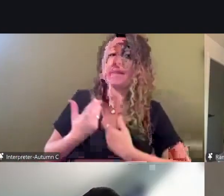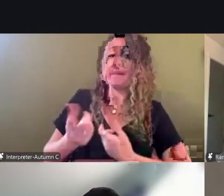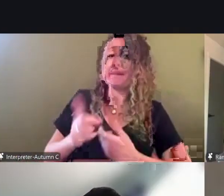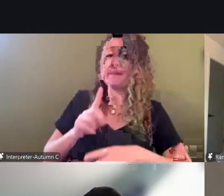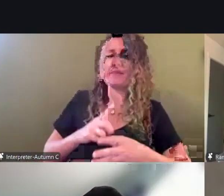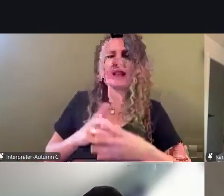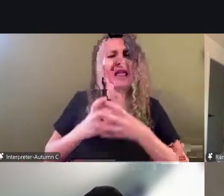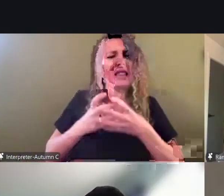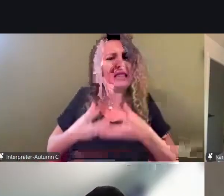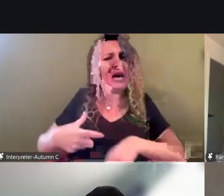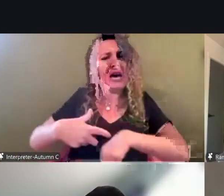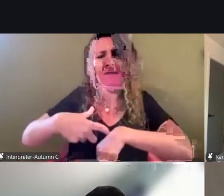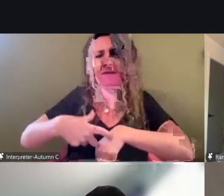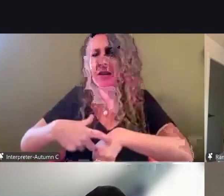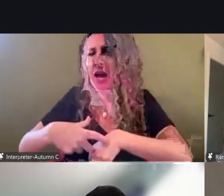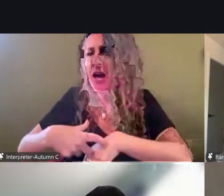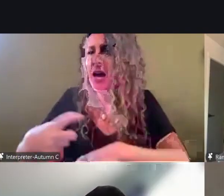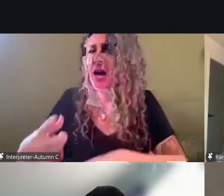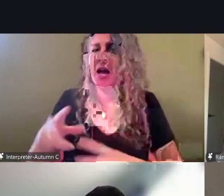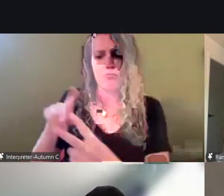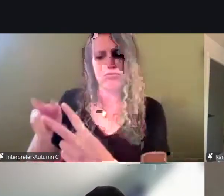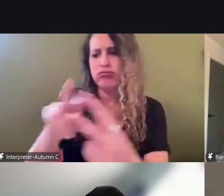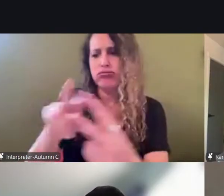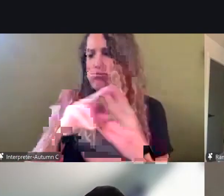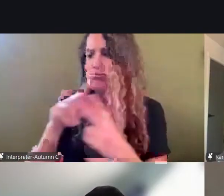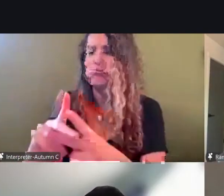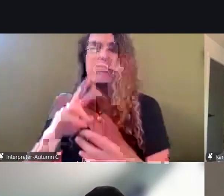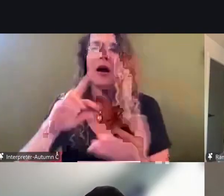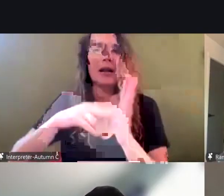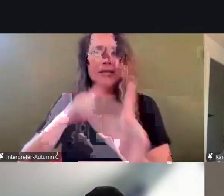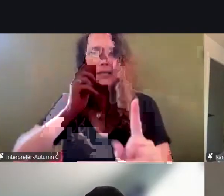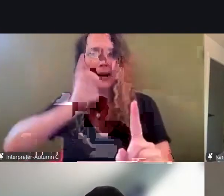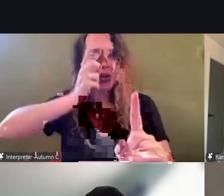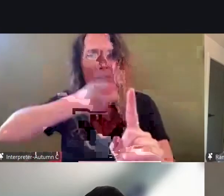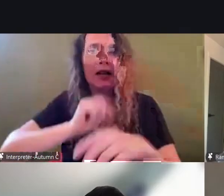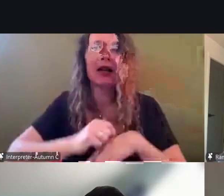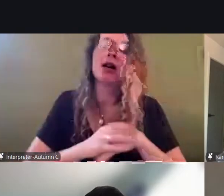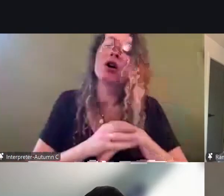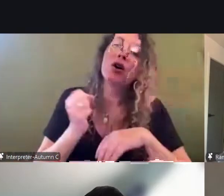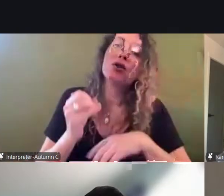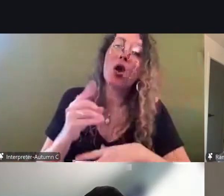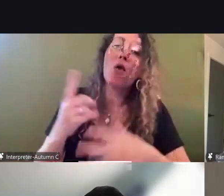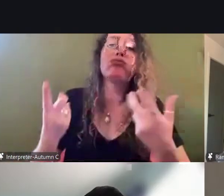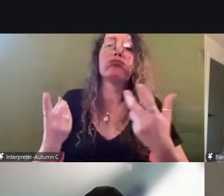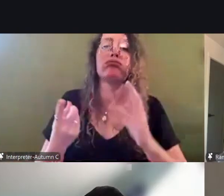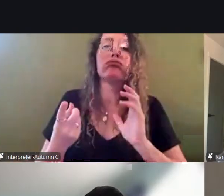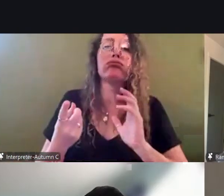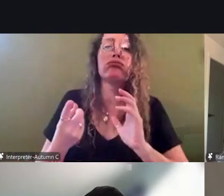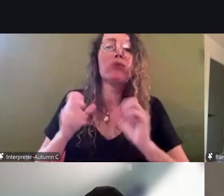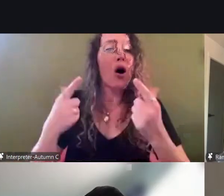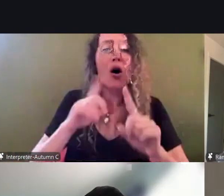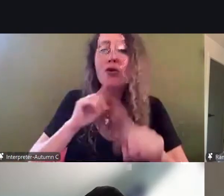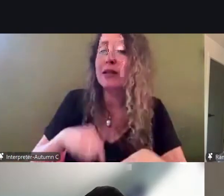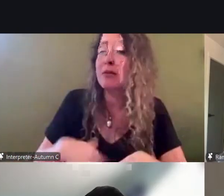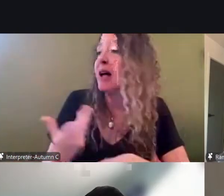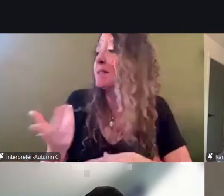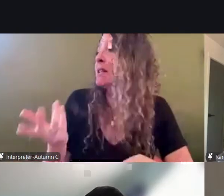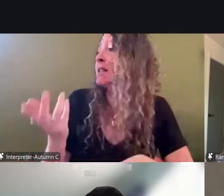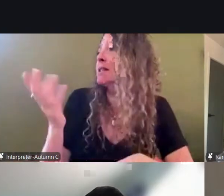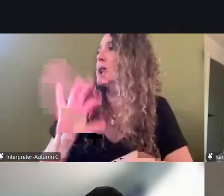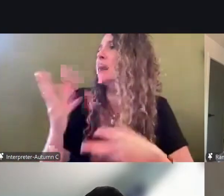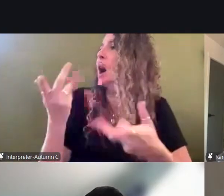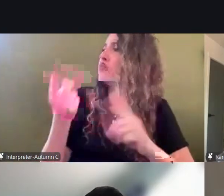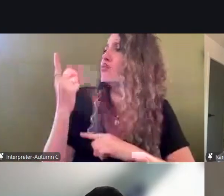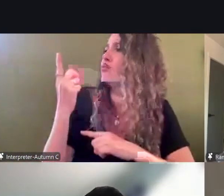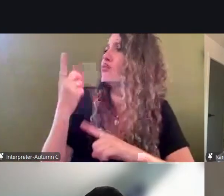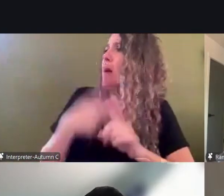being very diligent about making those pairings very intentionally. And so that going through all those responses took about a month